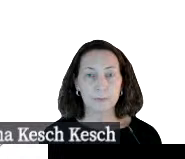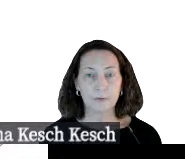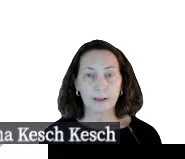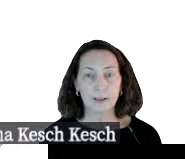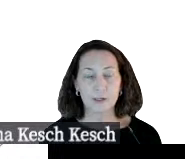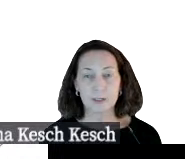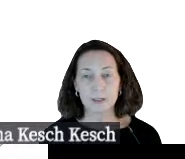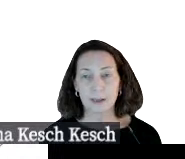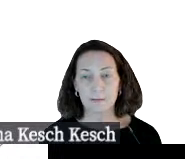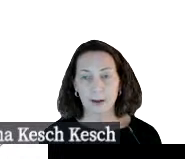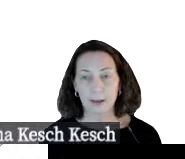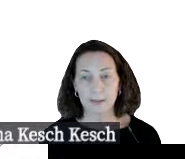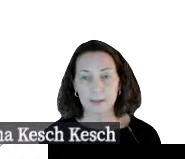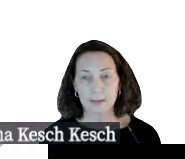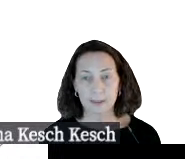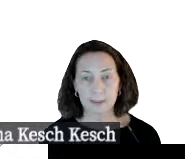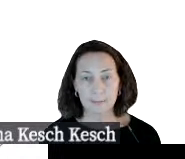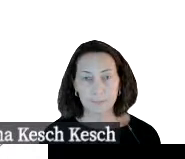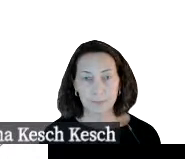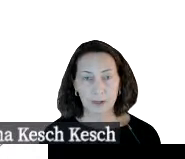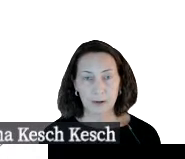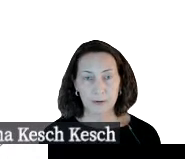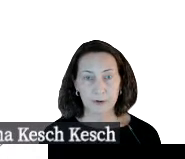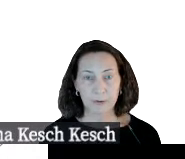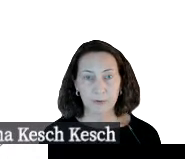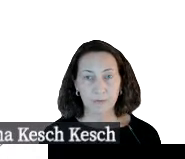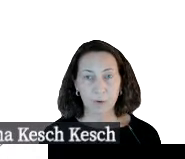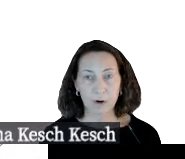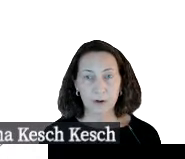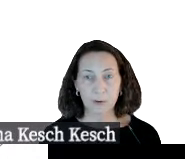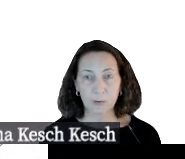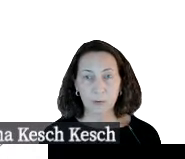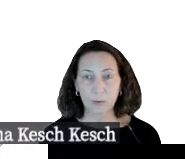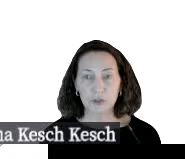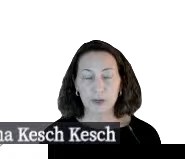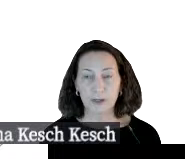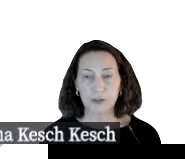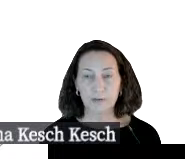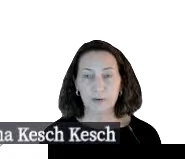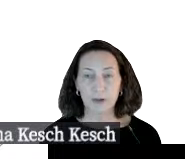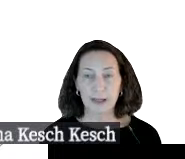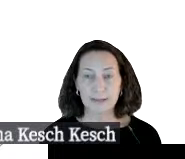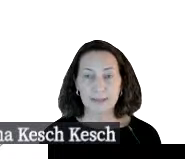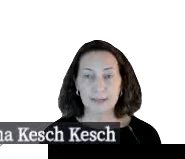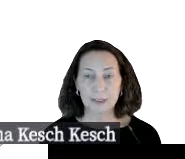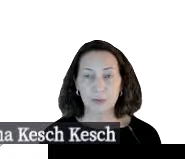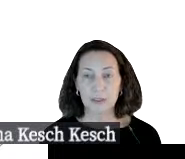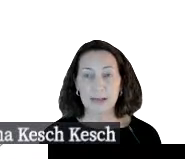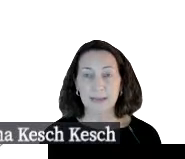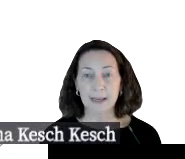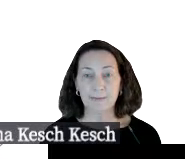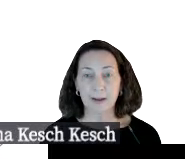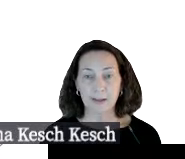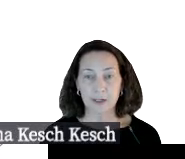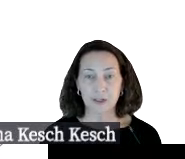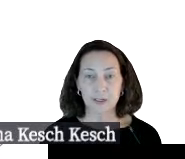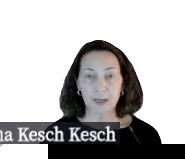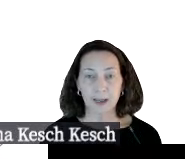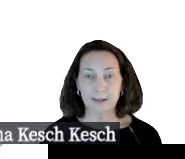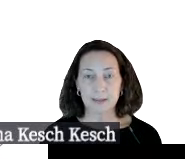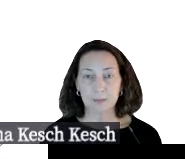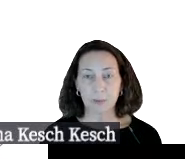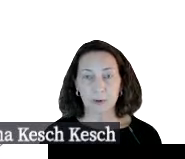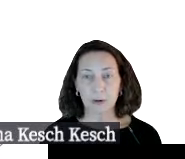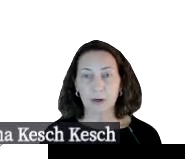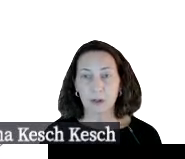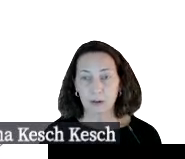736-010-0022, violations and fines. Under number 4, we changed it from a Class C to a Class A violation,